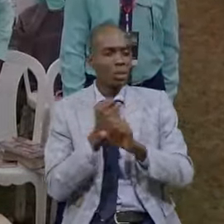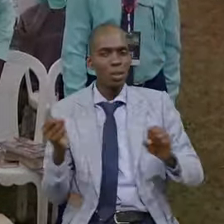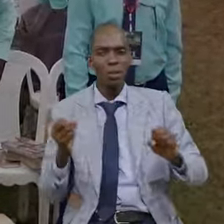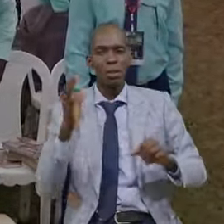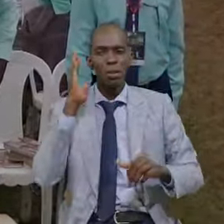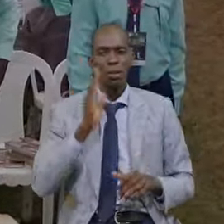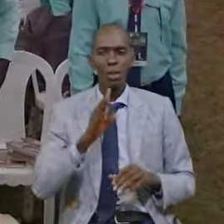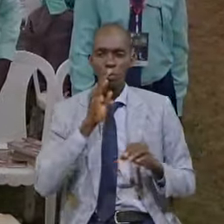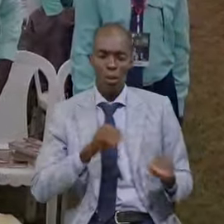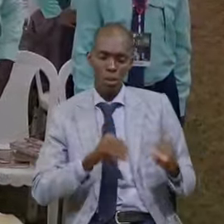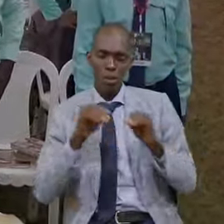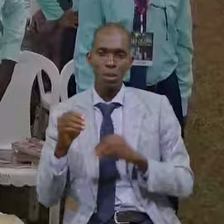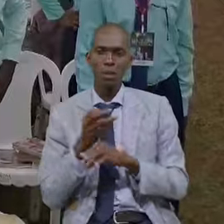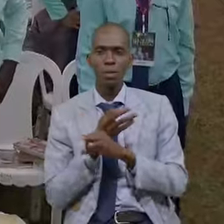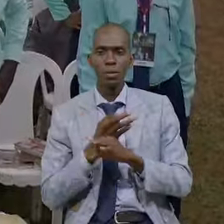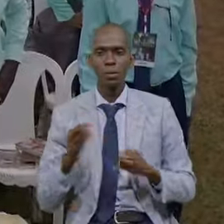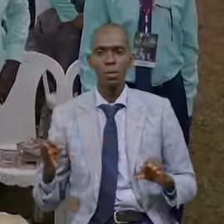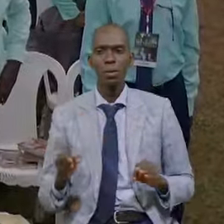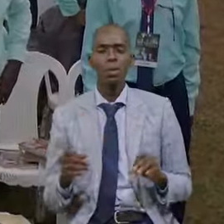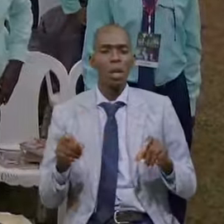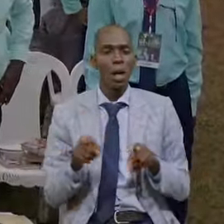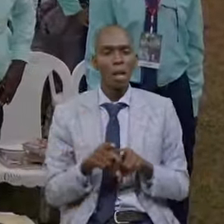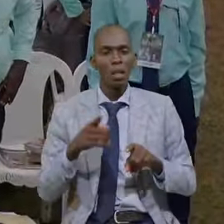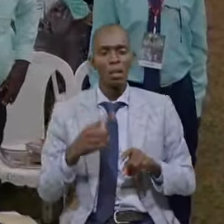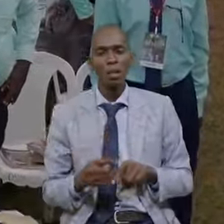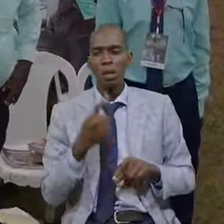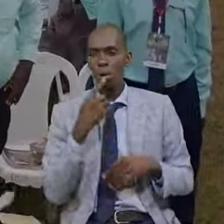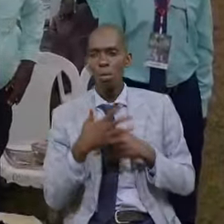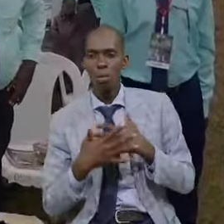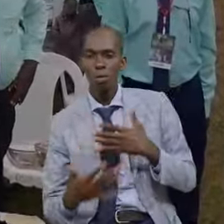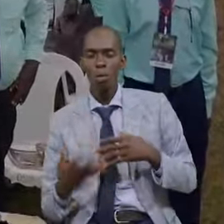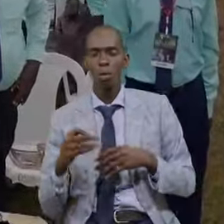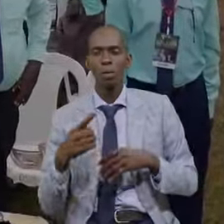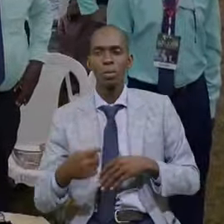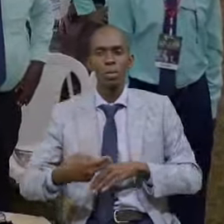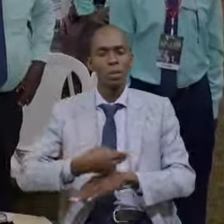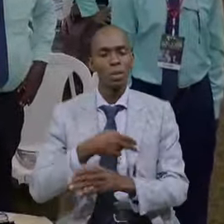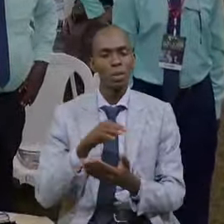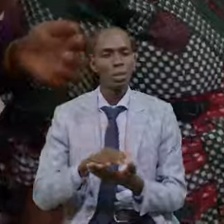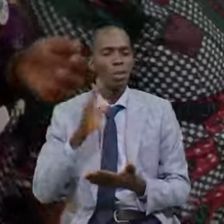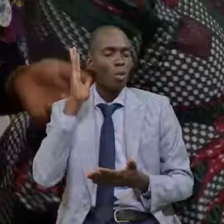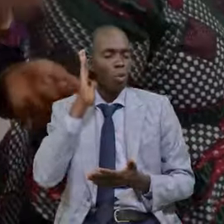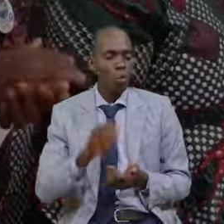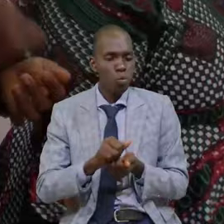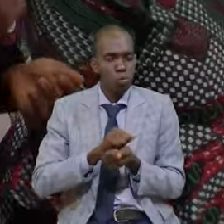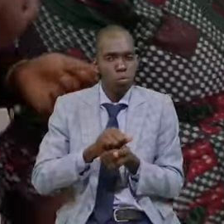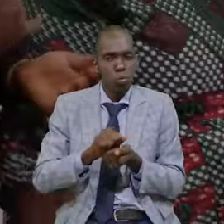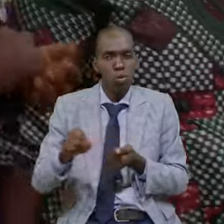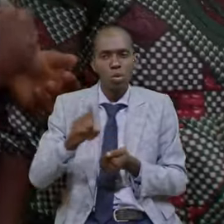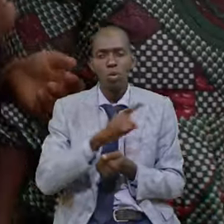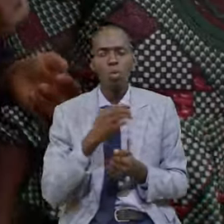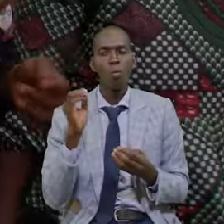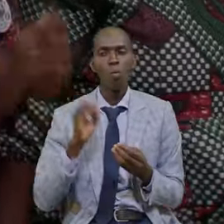set free. And the blood of the Lamb will wash you whiter than snow, whiter than snow.